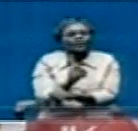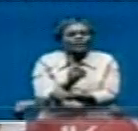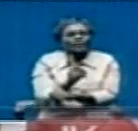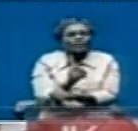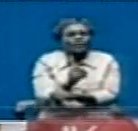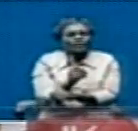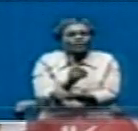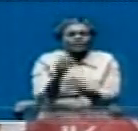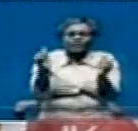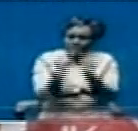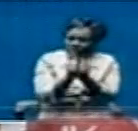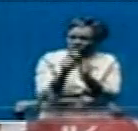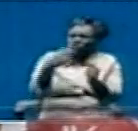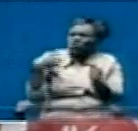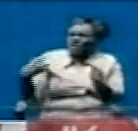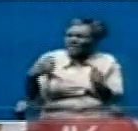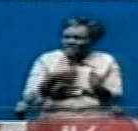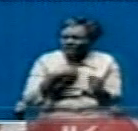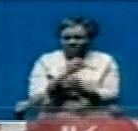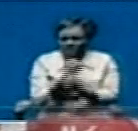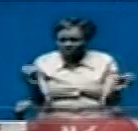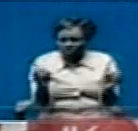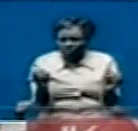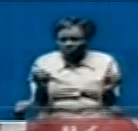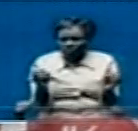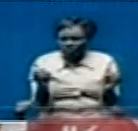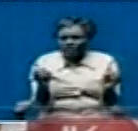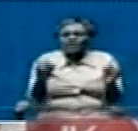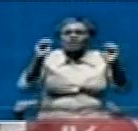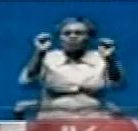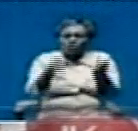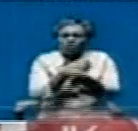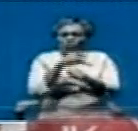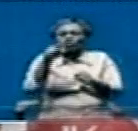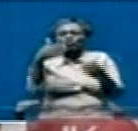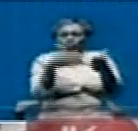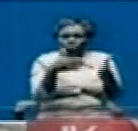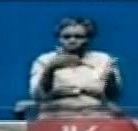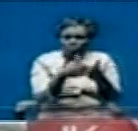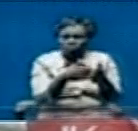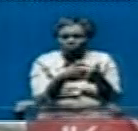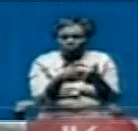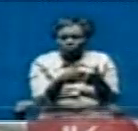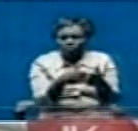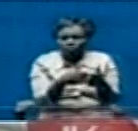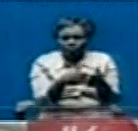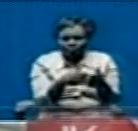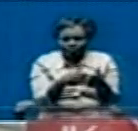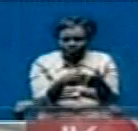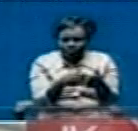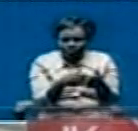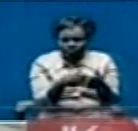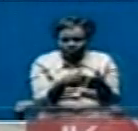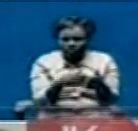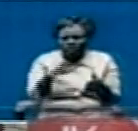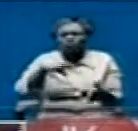Or the other 10. I have no energy. I'm sure it's there. There's no way a man with your story could not have 10 stories.